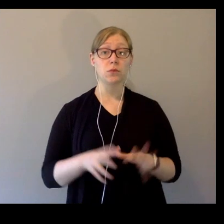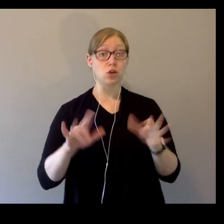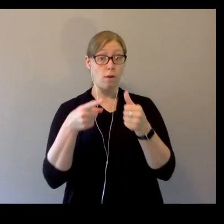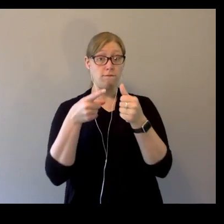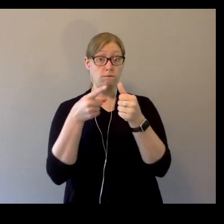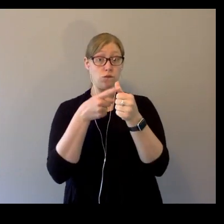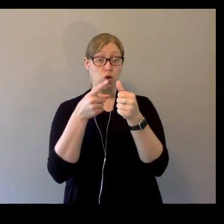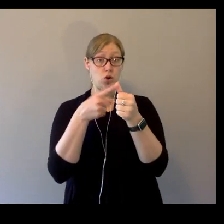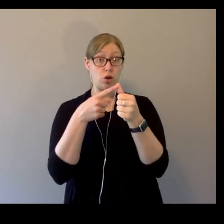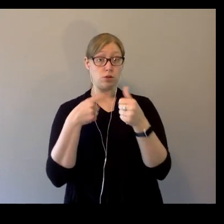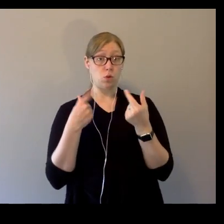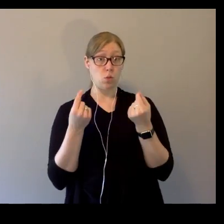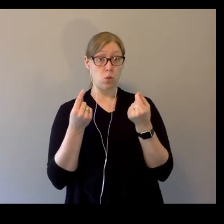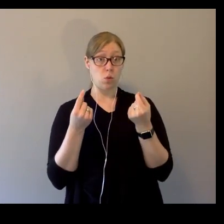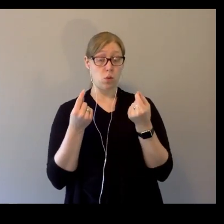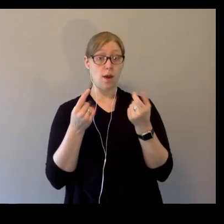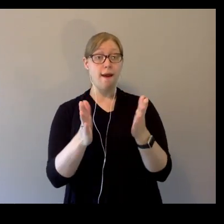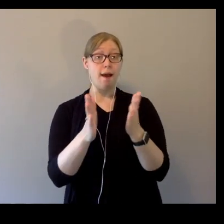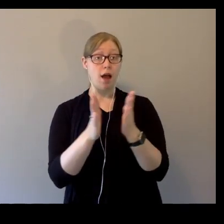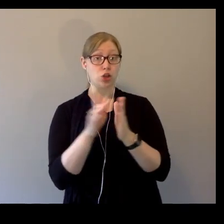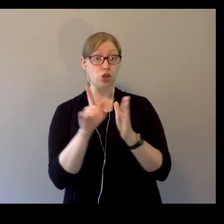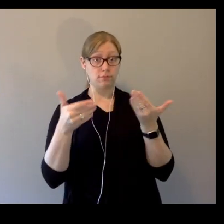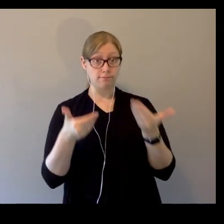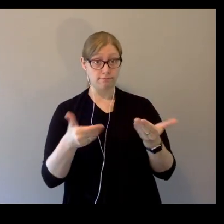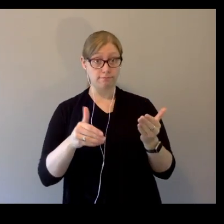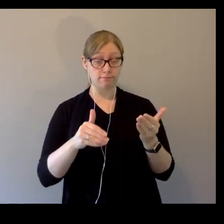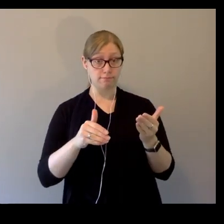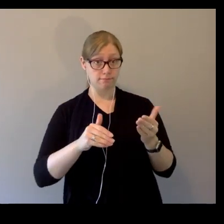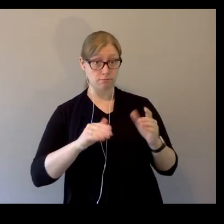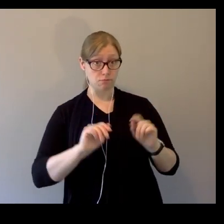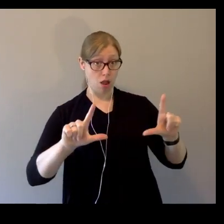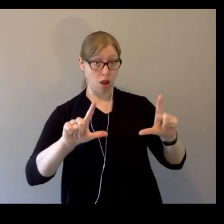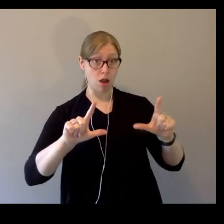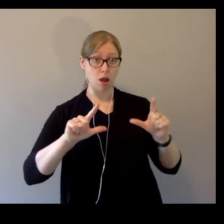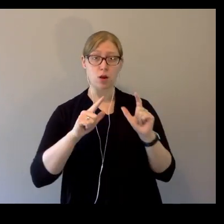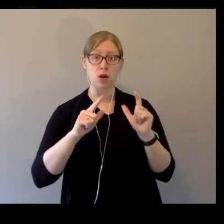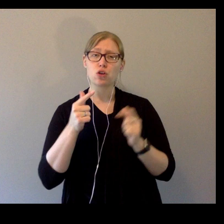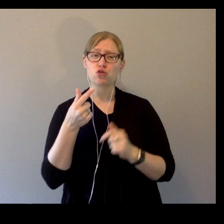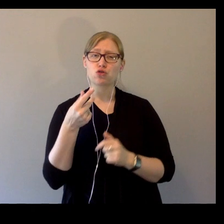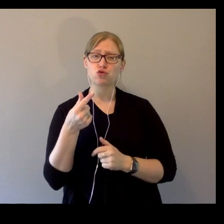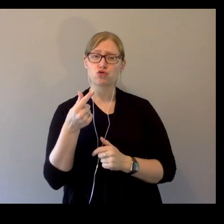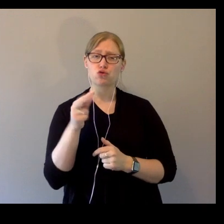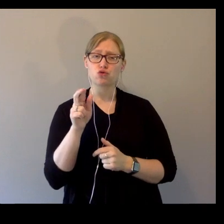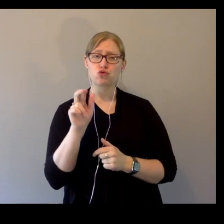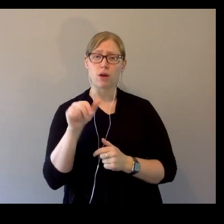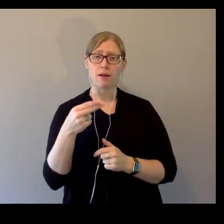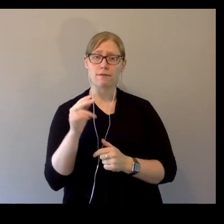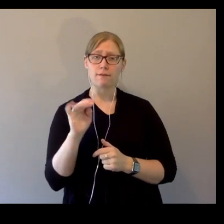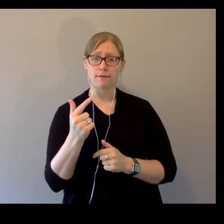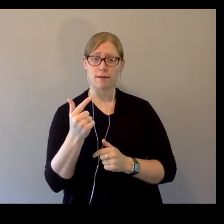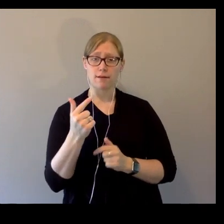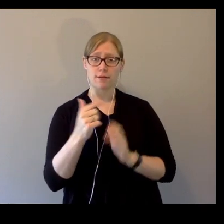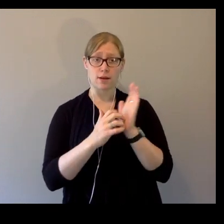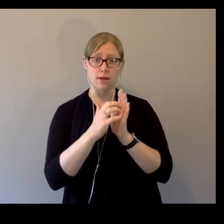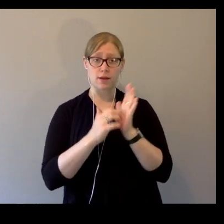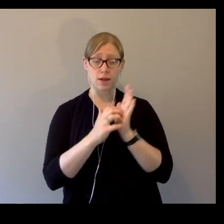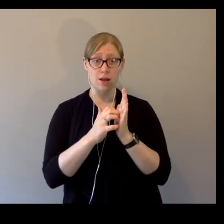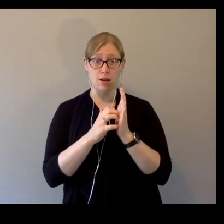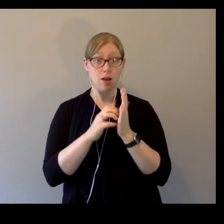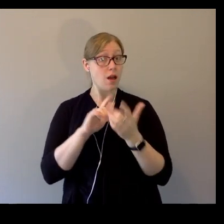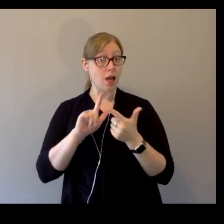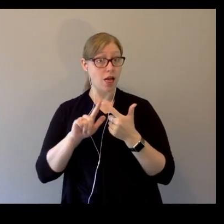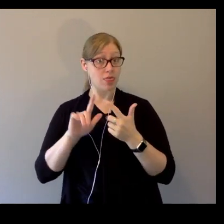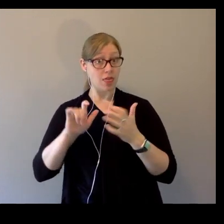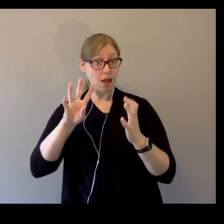Thing I'm going to ask you to do is to take out your graphing calculator and copy this table. Actually, you don't have to copy it